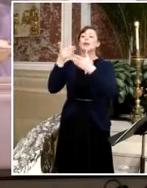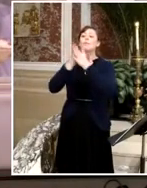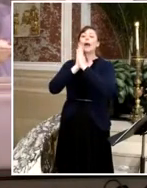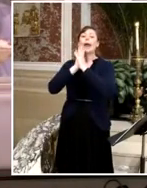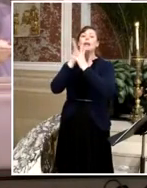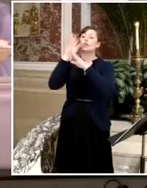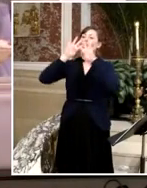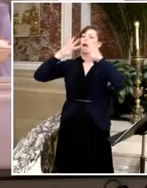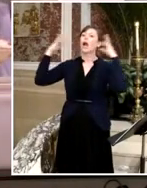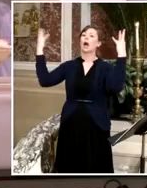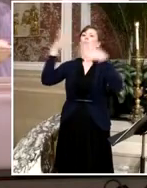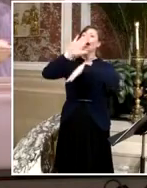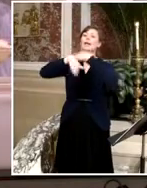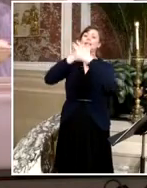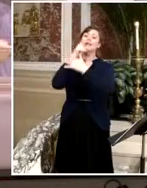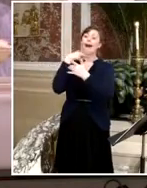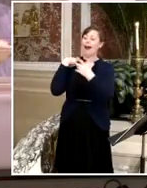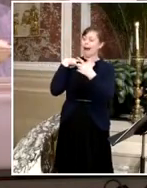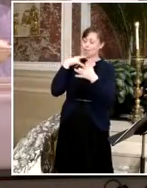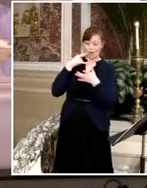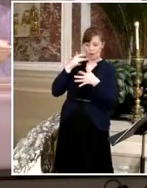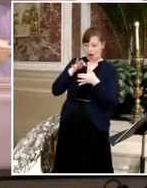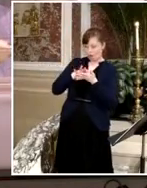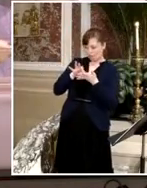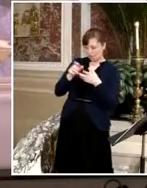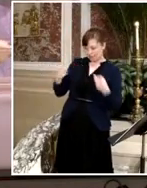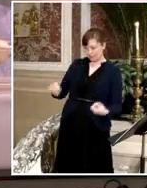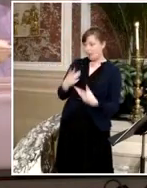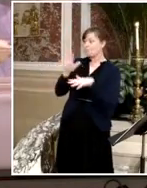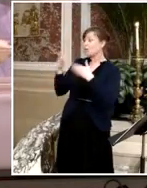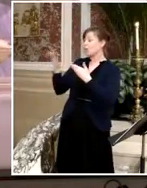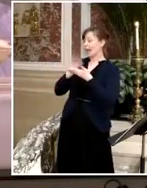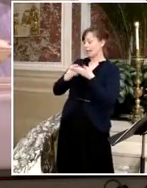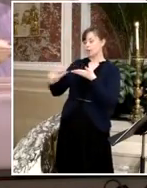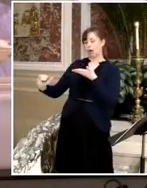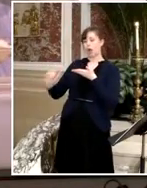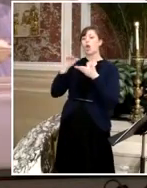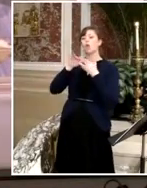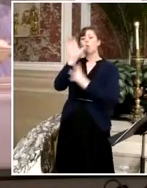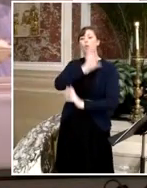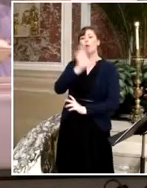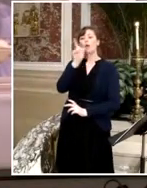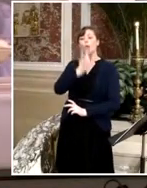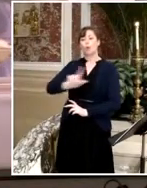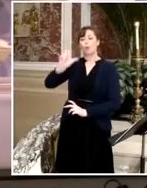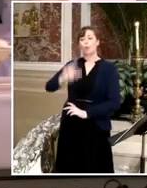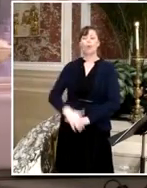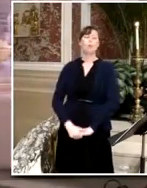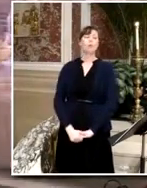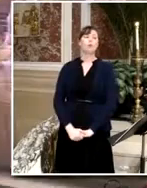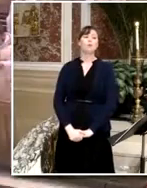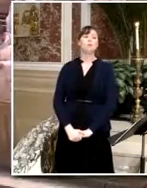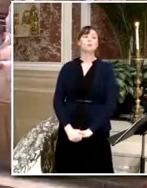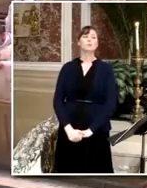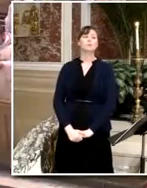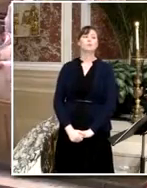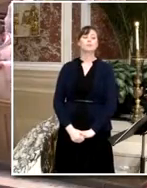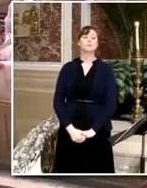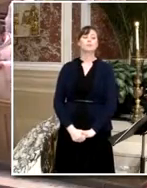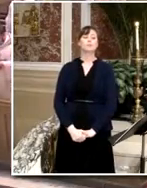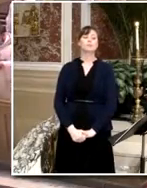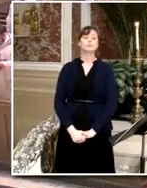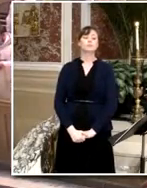company, not weighing our merits, but granting us your pardon through Christ our Lord.